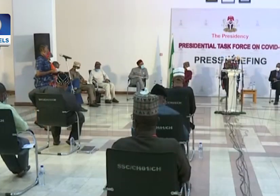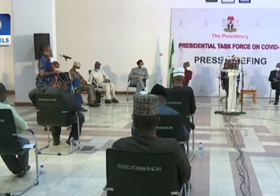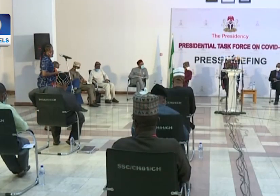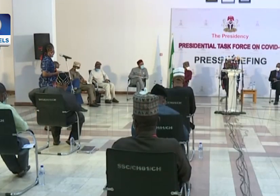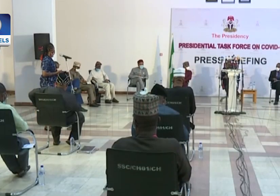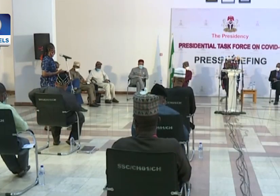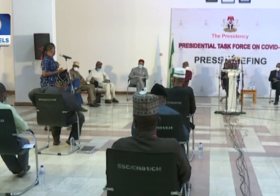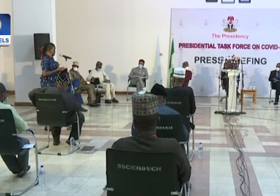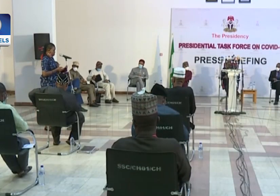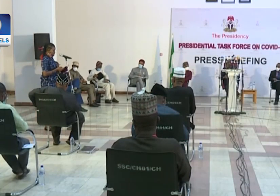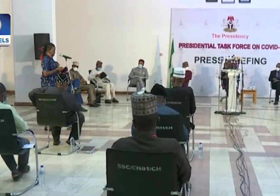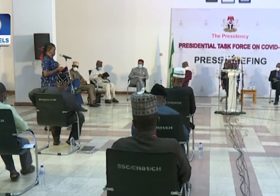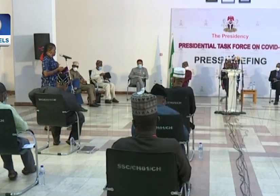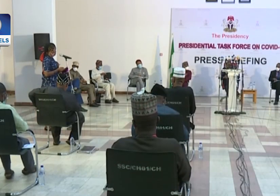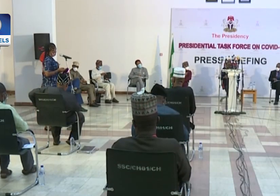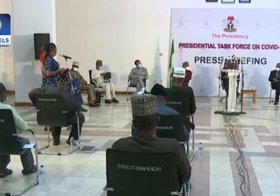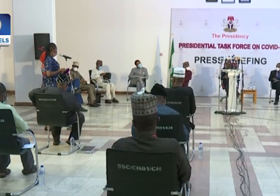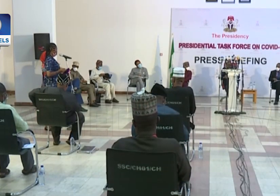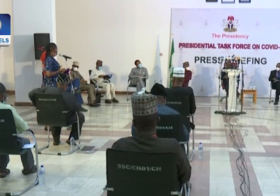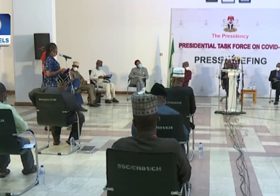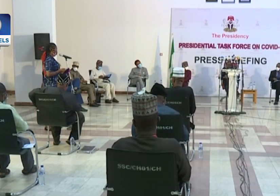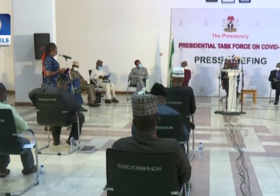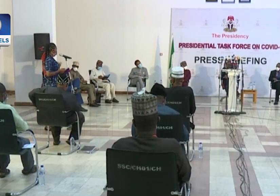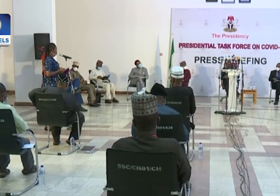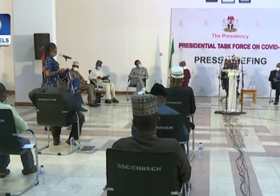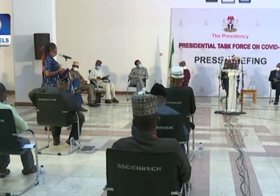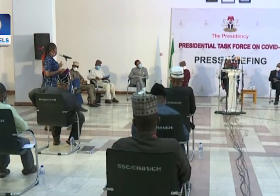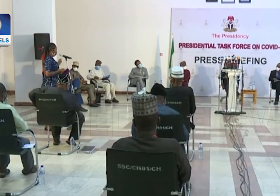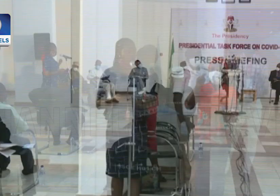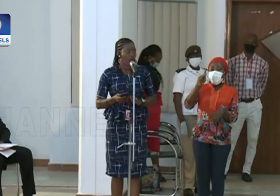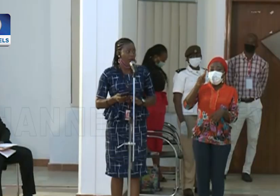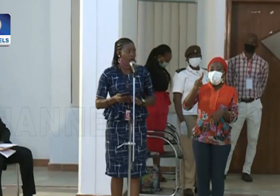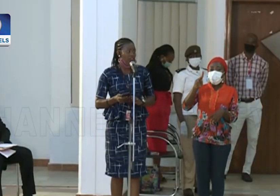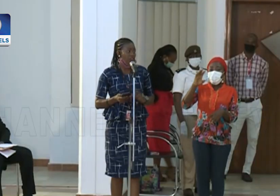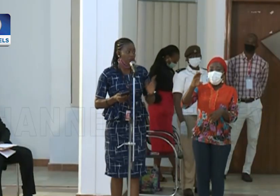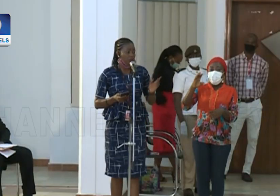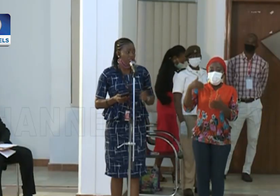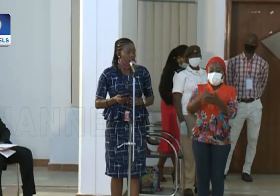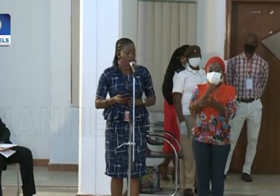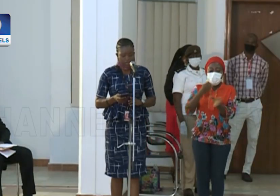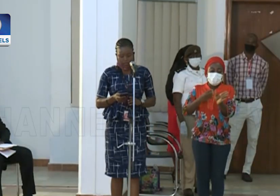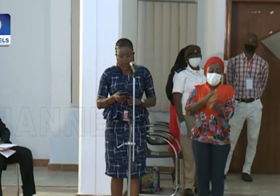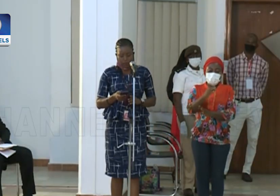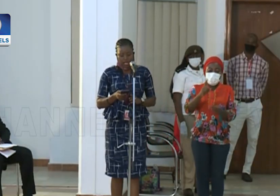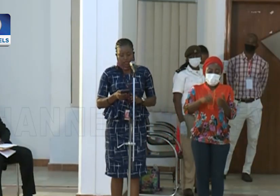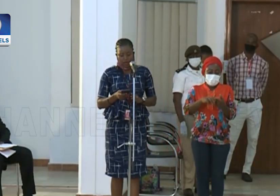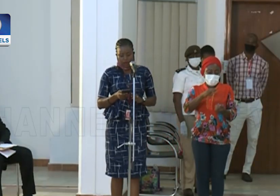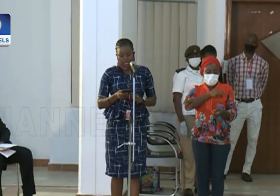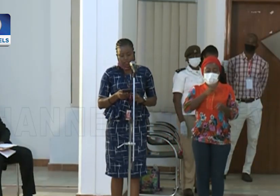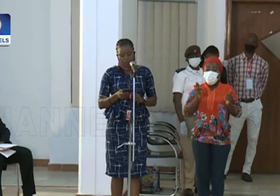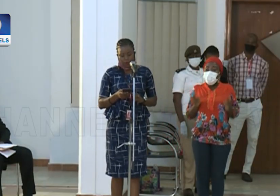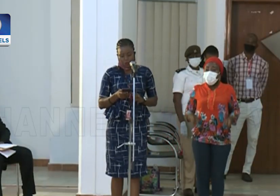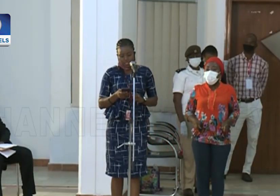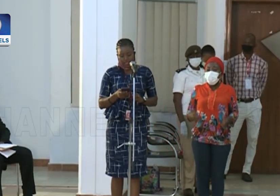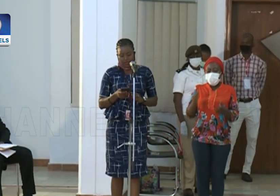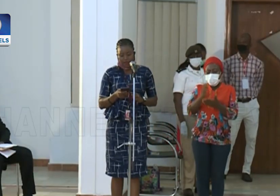Good evening, all. My name is Helen Osamede Akins. I report for TVC News. My question is for the Minister of Health. Sir, there are